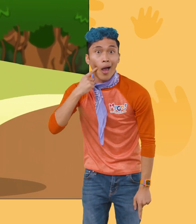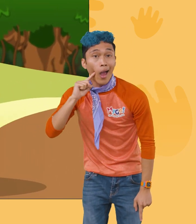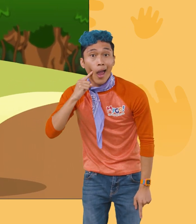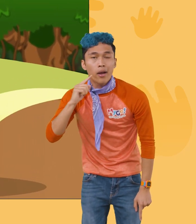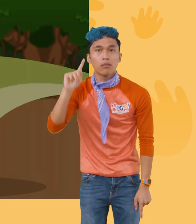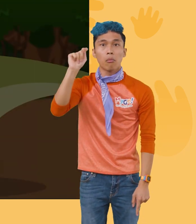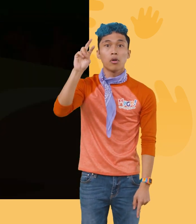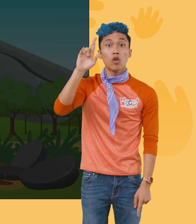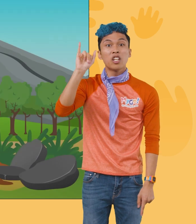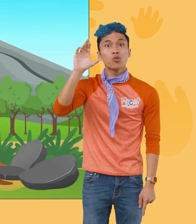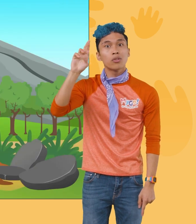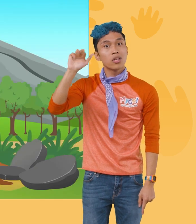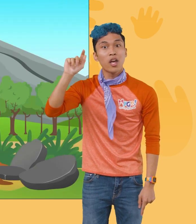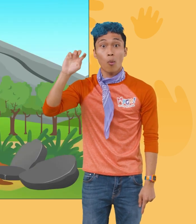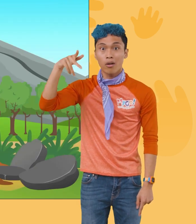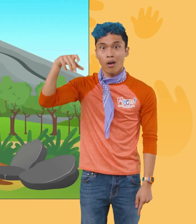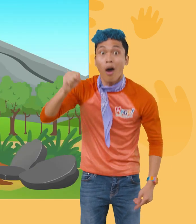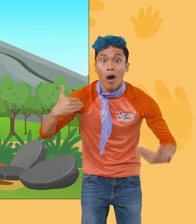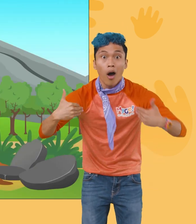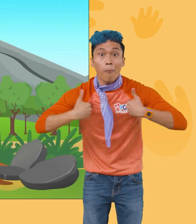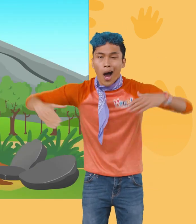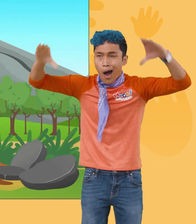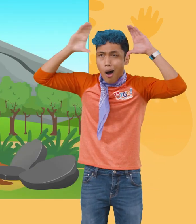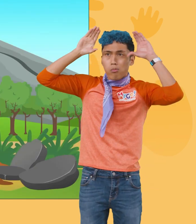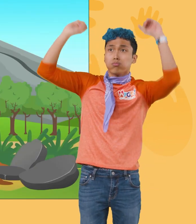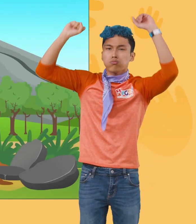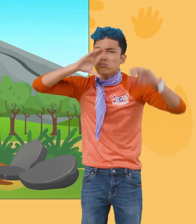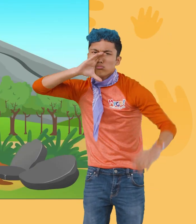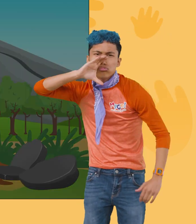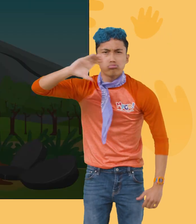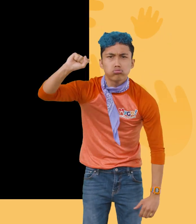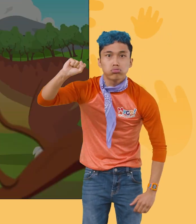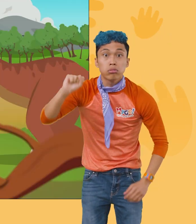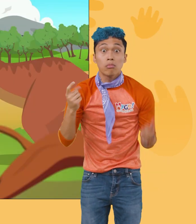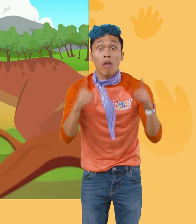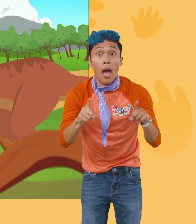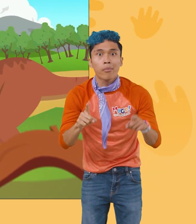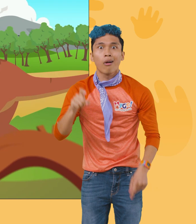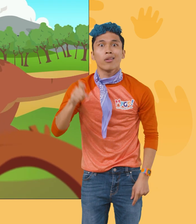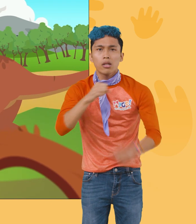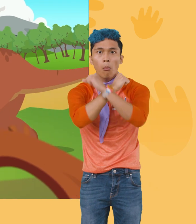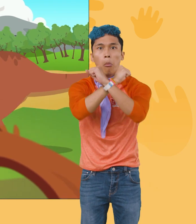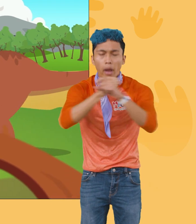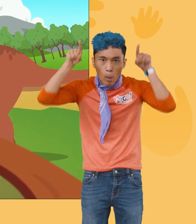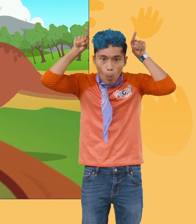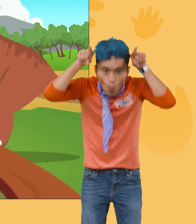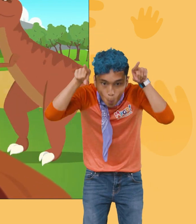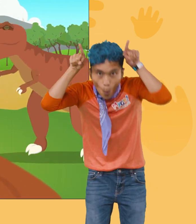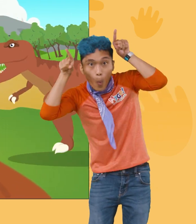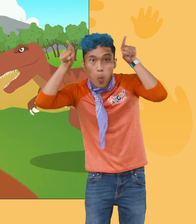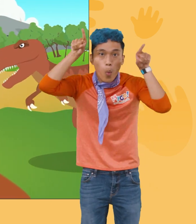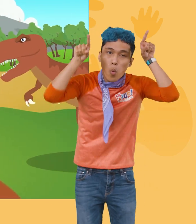a peppermint. Triceratops had three horns on their head in case they ever needed to